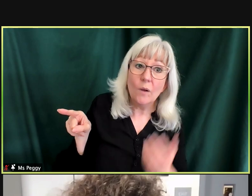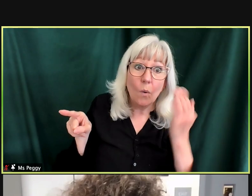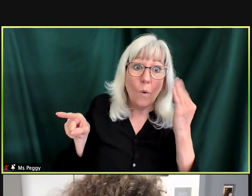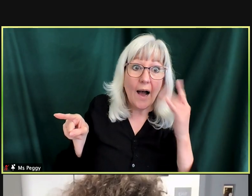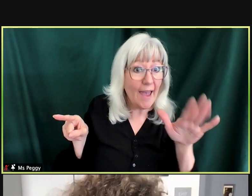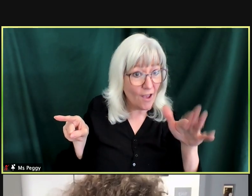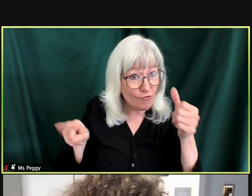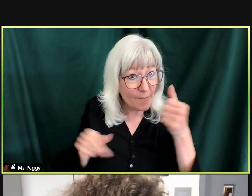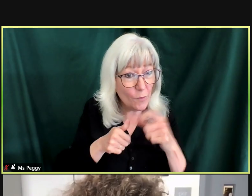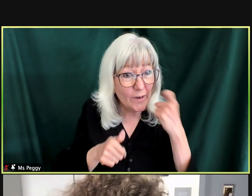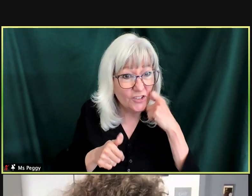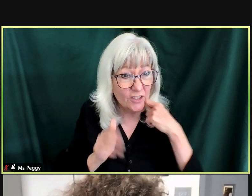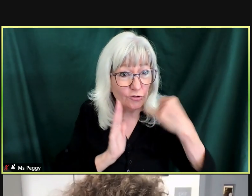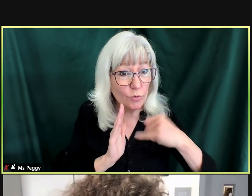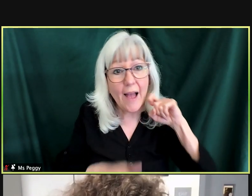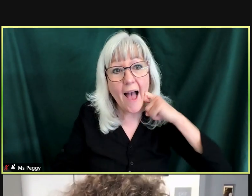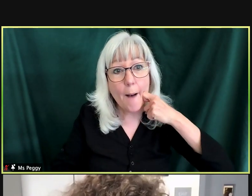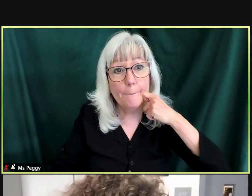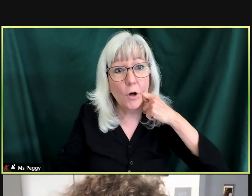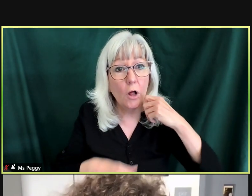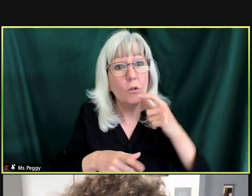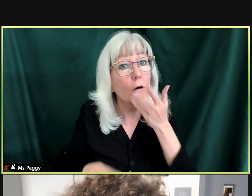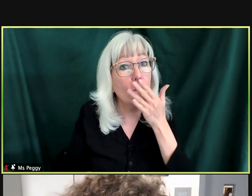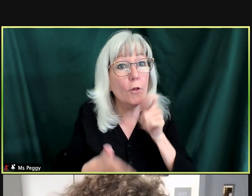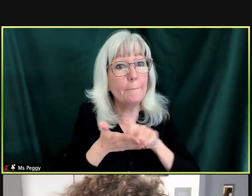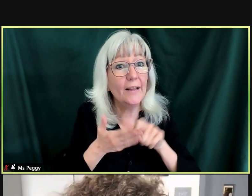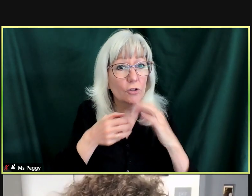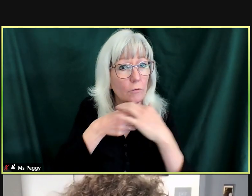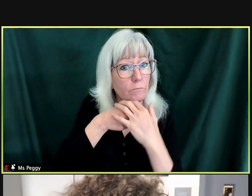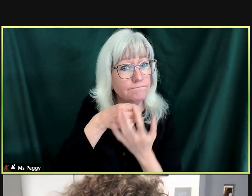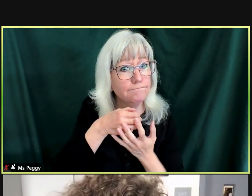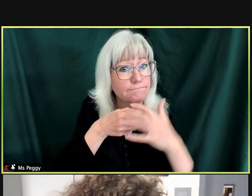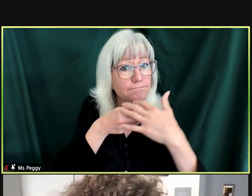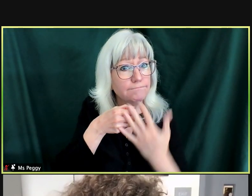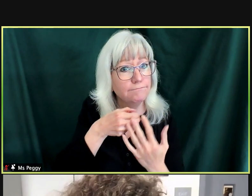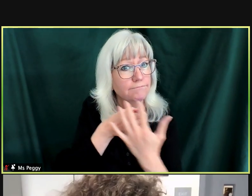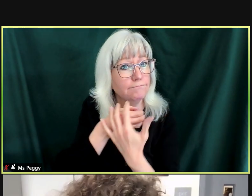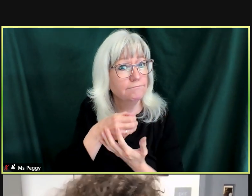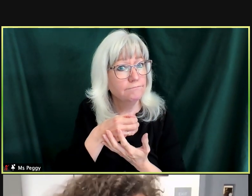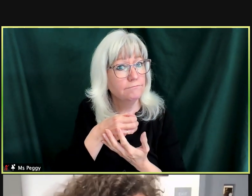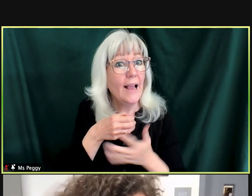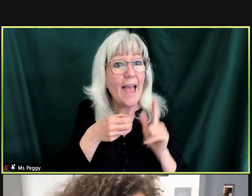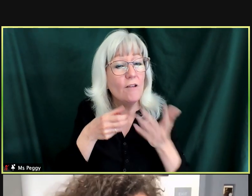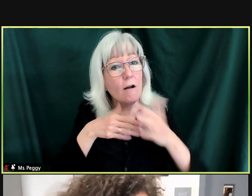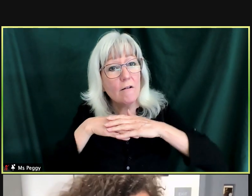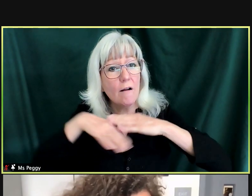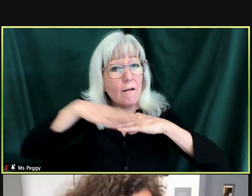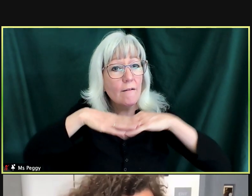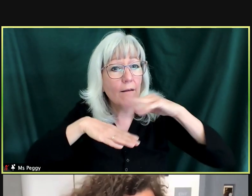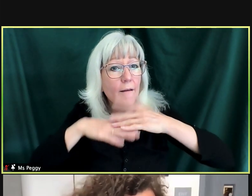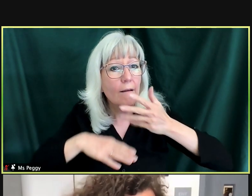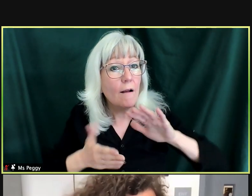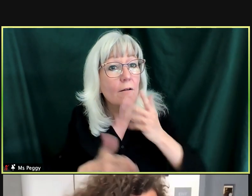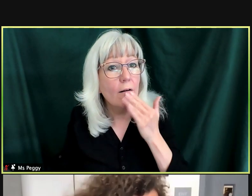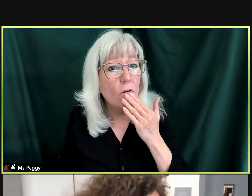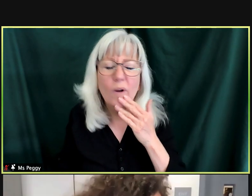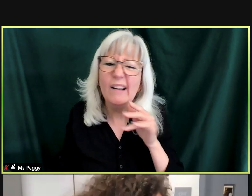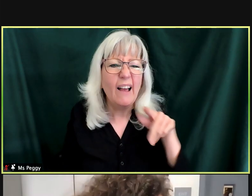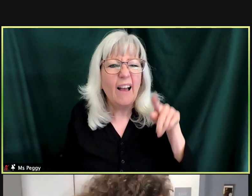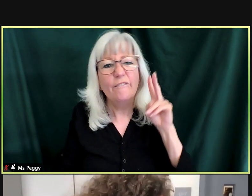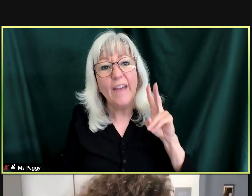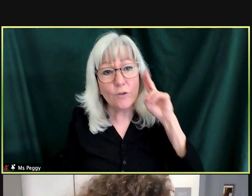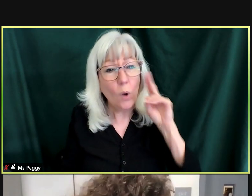just drew an apple with color pencil and we learned how to layer the color. And here we see Van Gogh doing the same sort of thing in